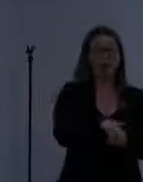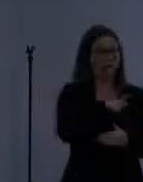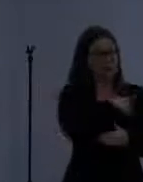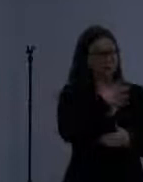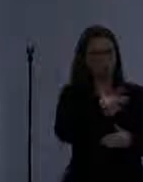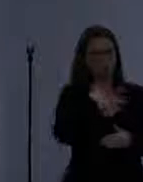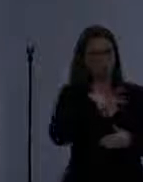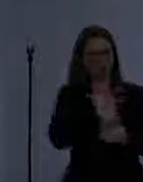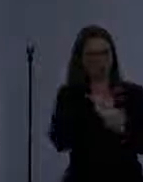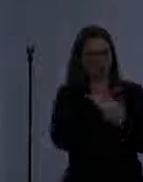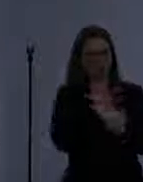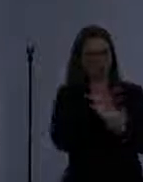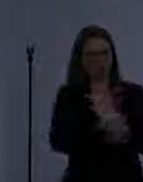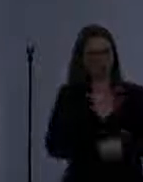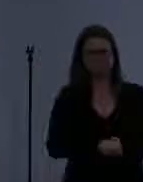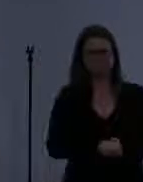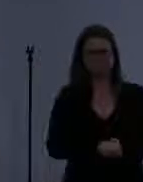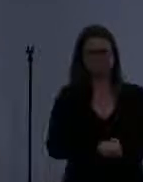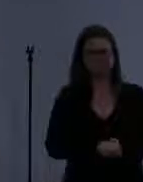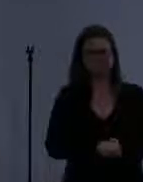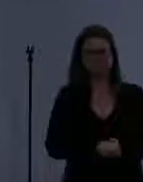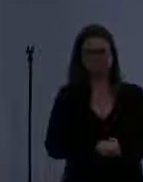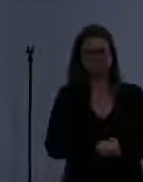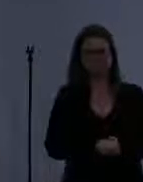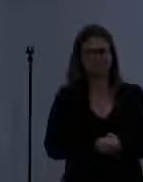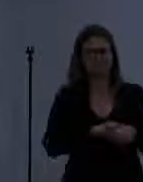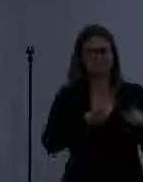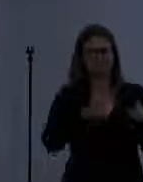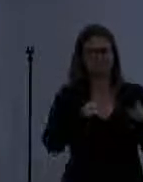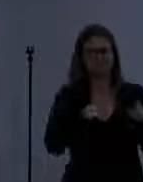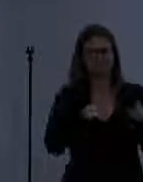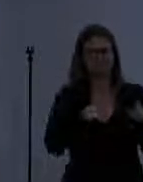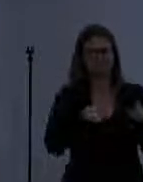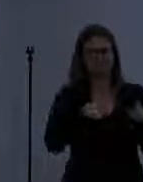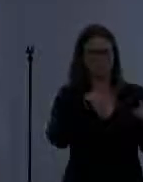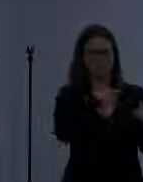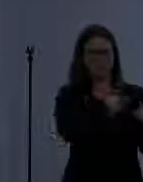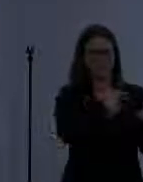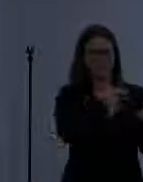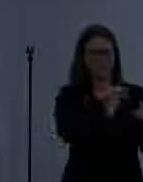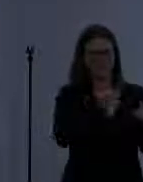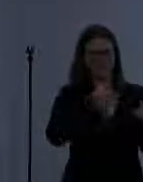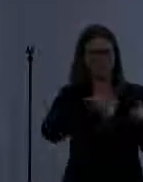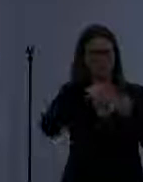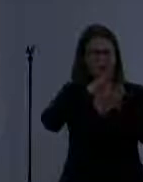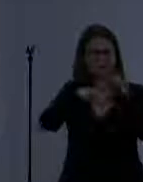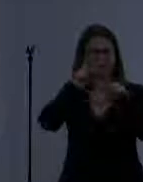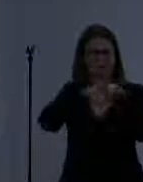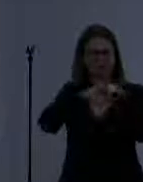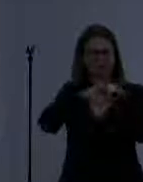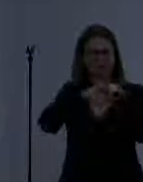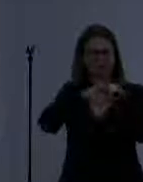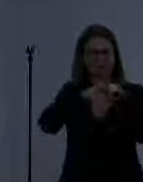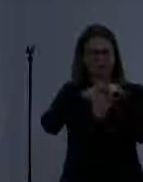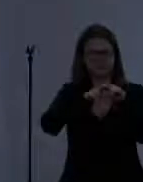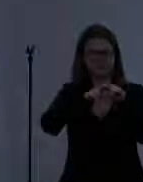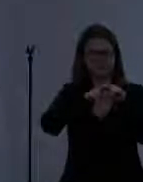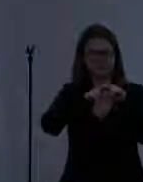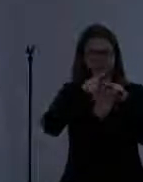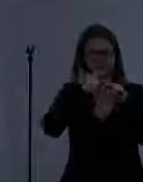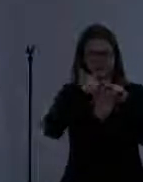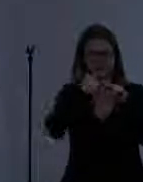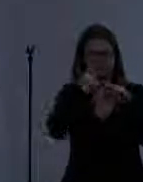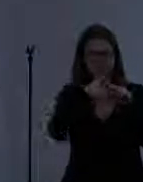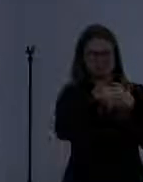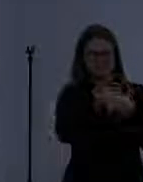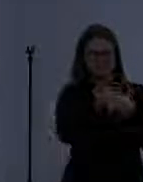support worker goes to that person's parents to ask about getting permission for the person to be able to go and meet with friends.